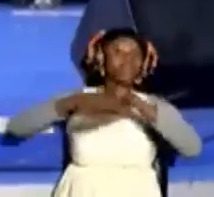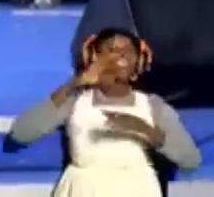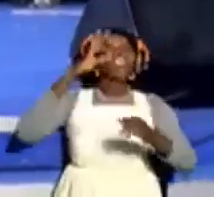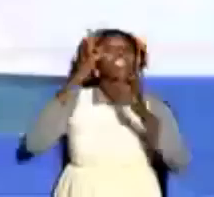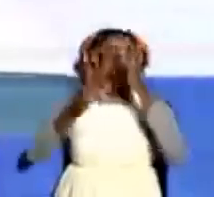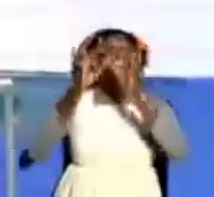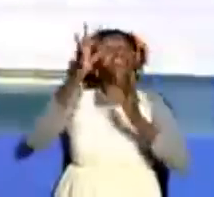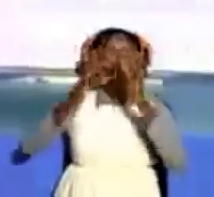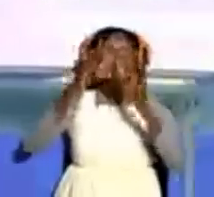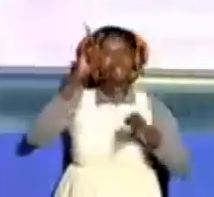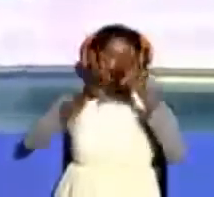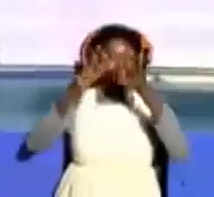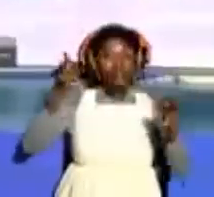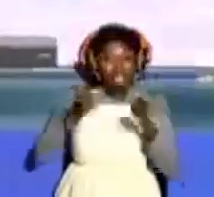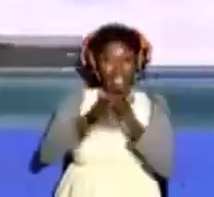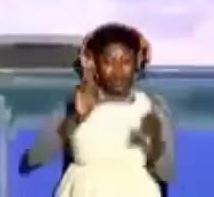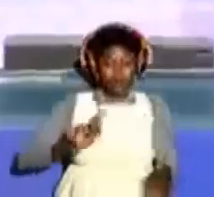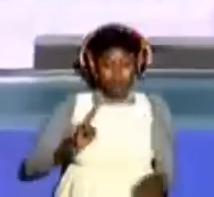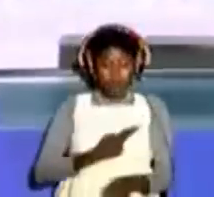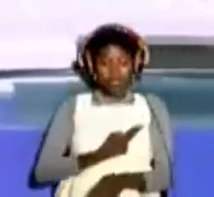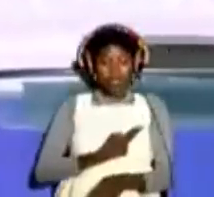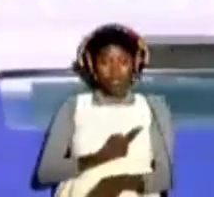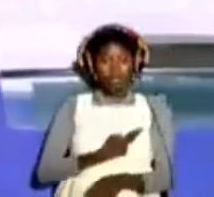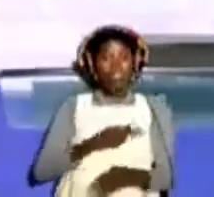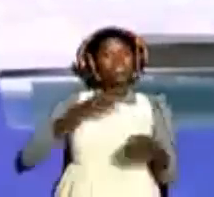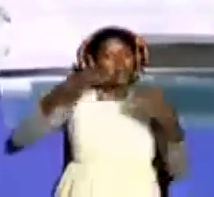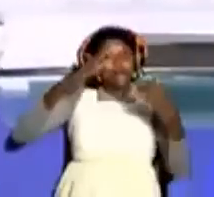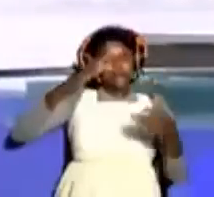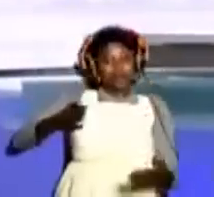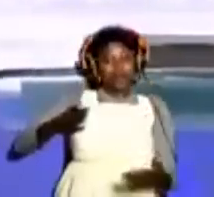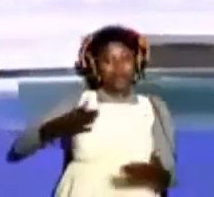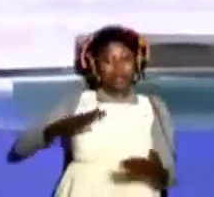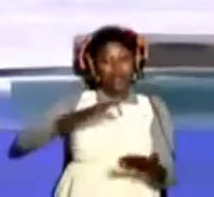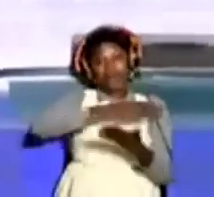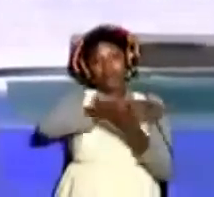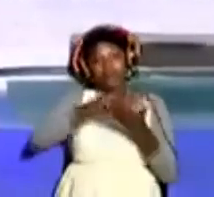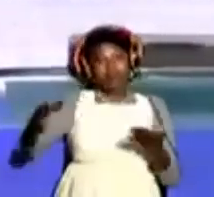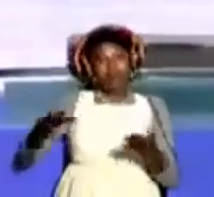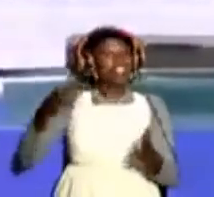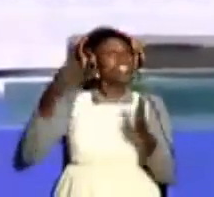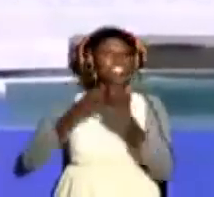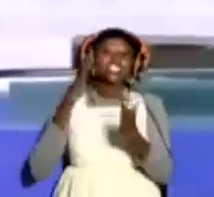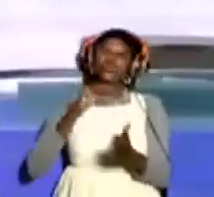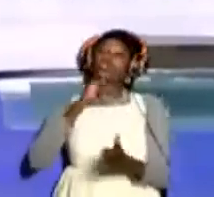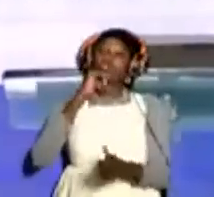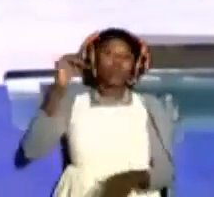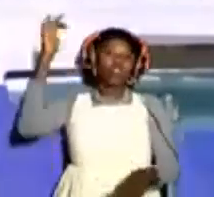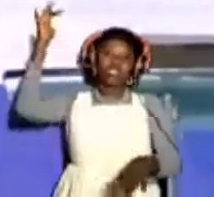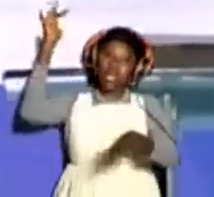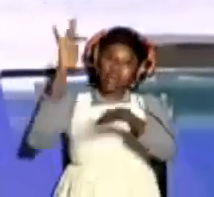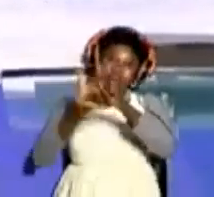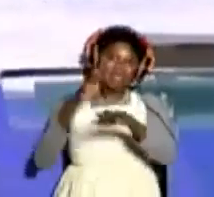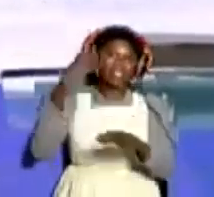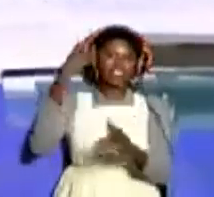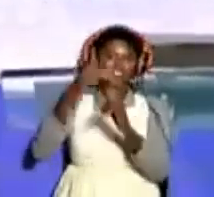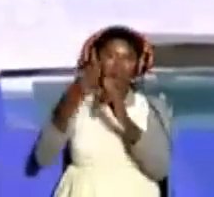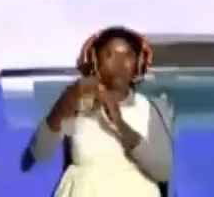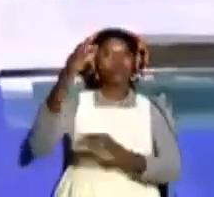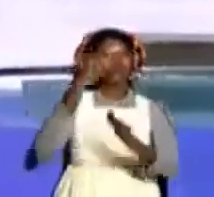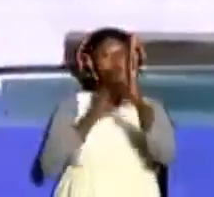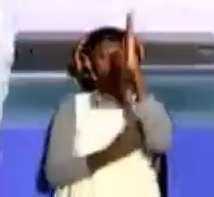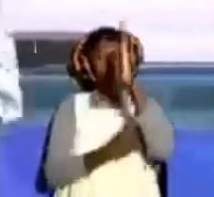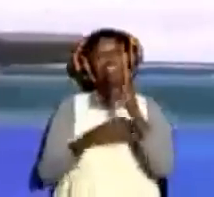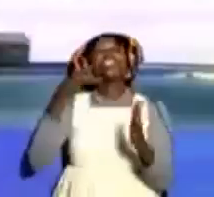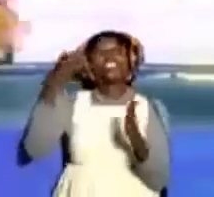But even if people like us decide to go backward, it does not affect the word of God. You